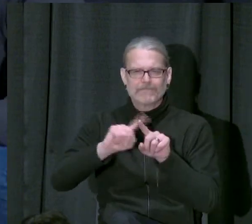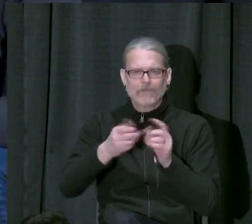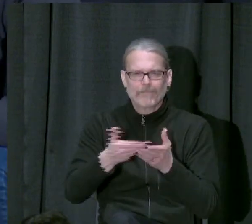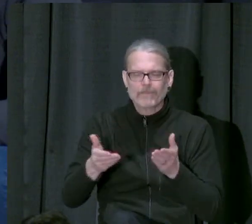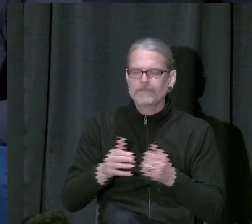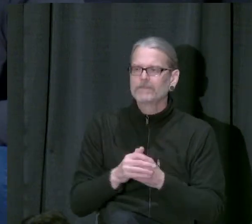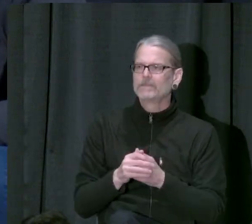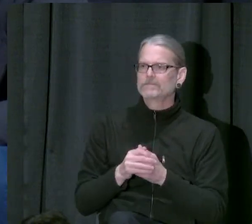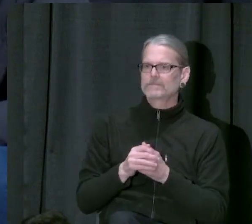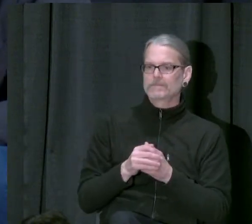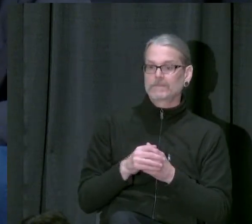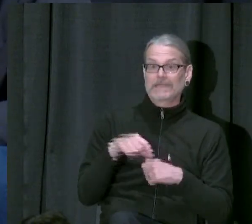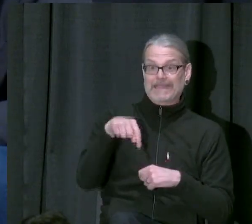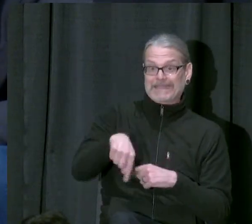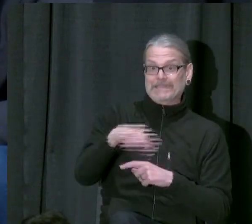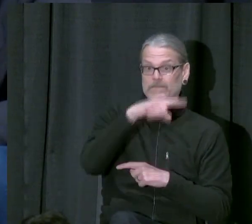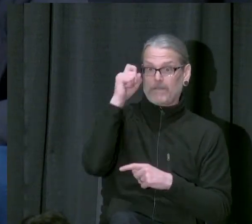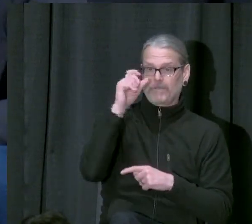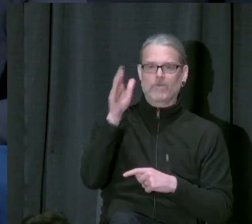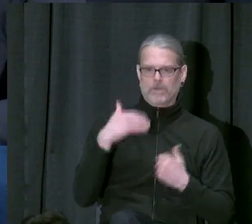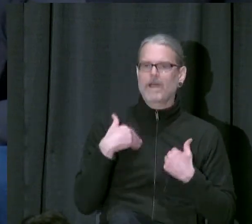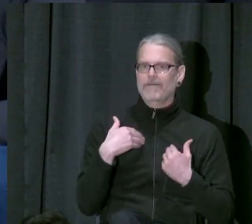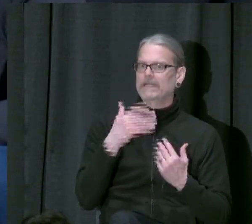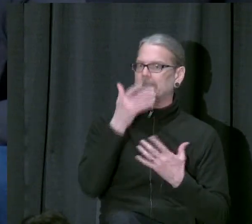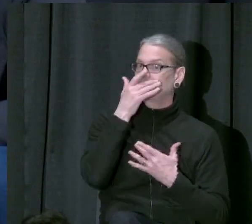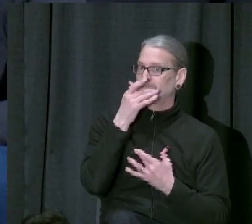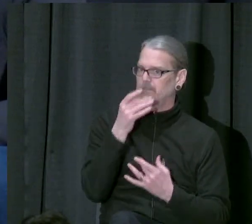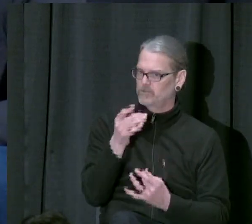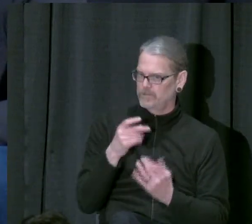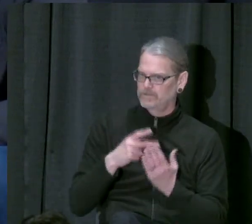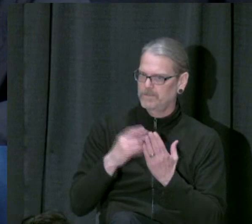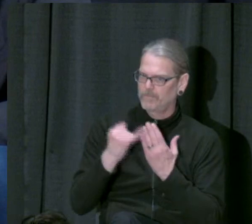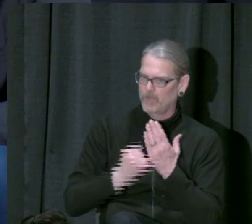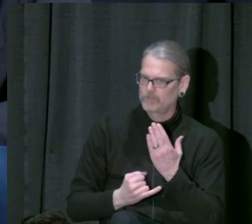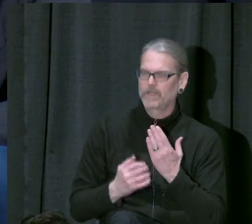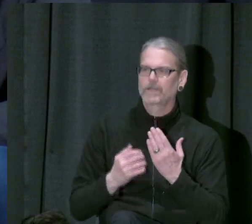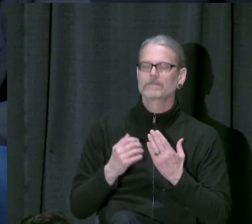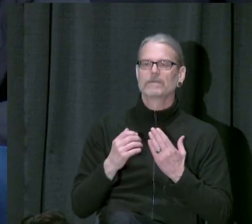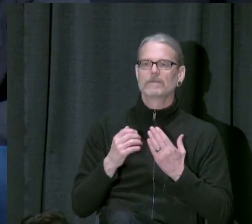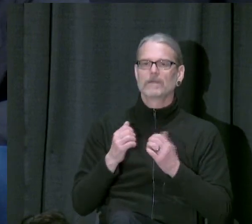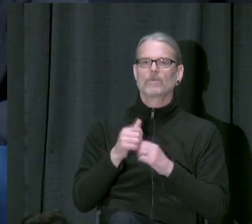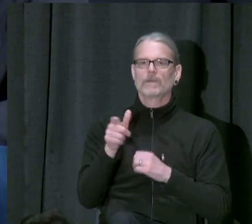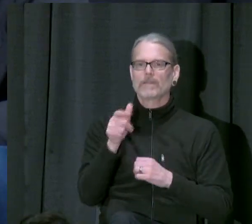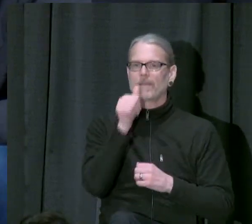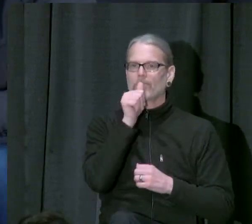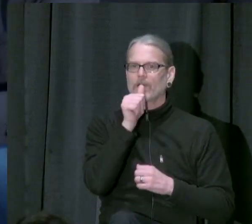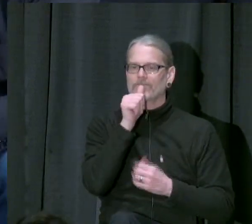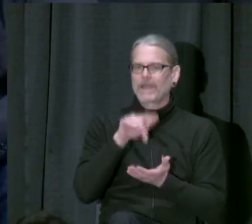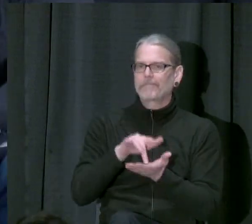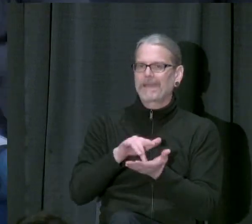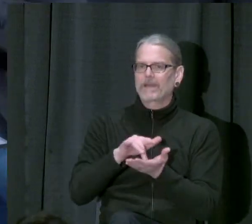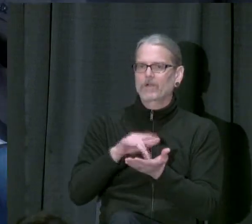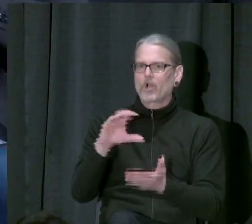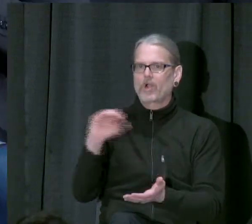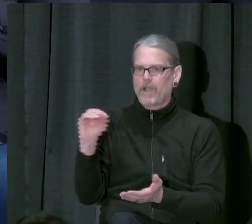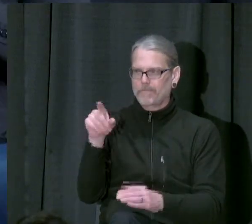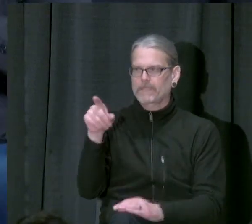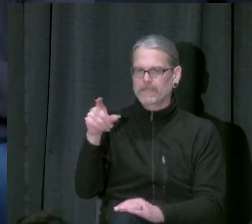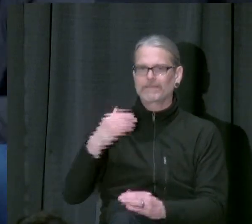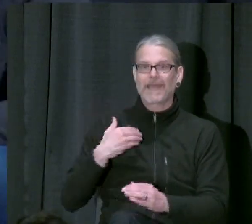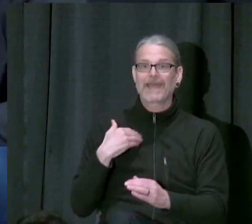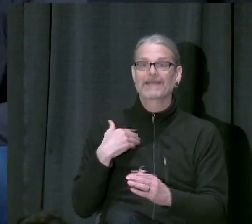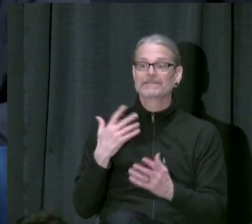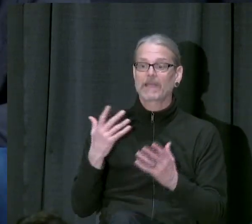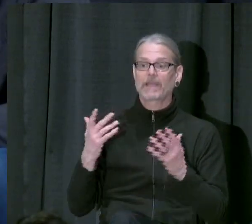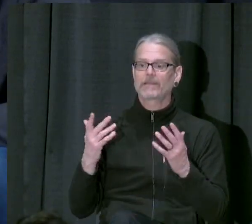this summer that we're trying to create a very interesting project with a private biomedical company that has a very vertical structure